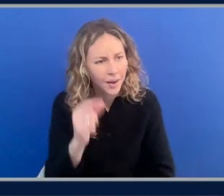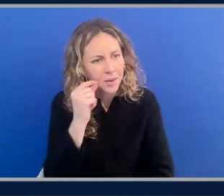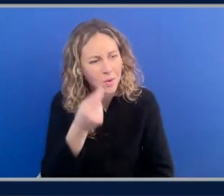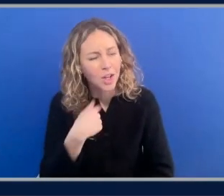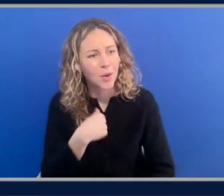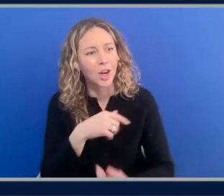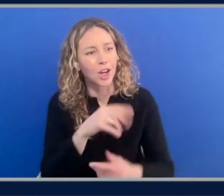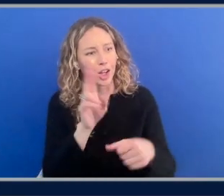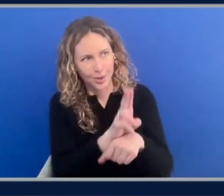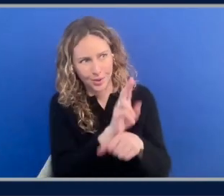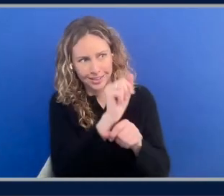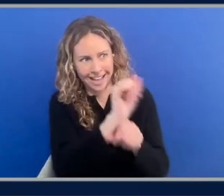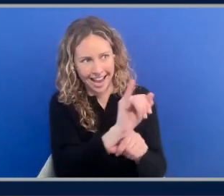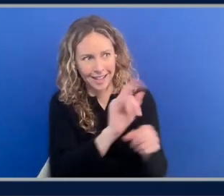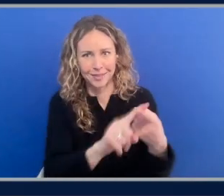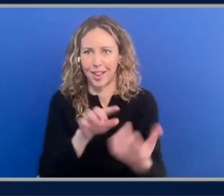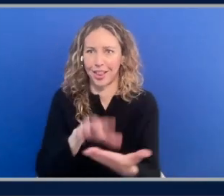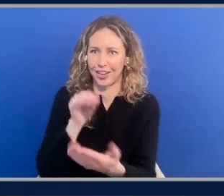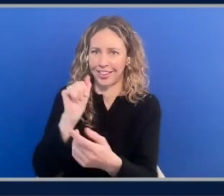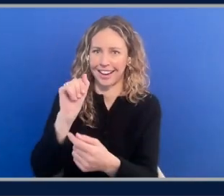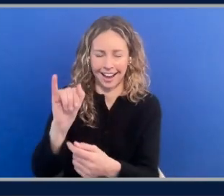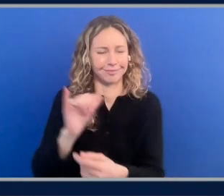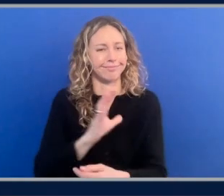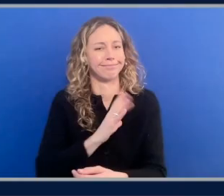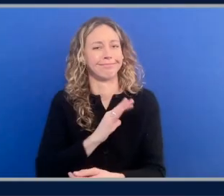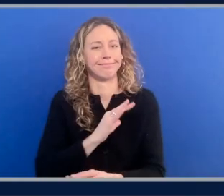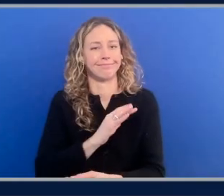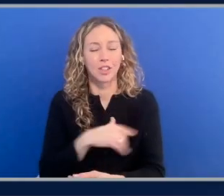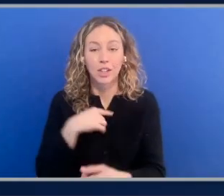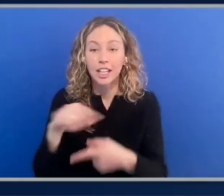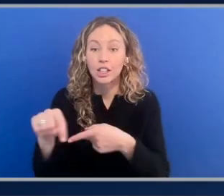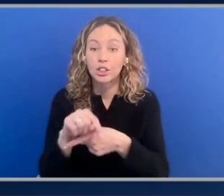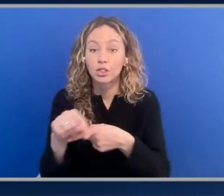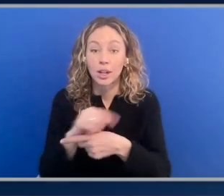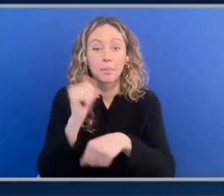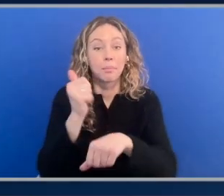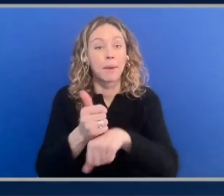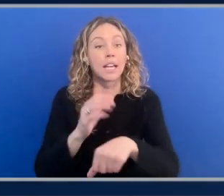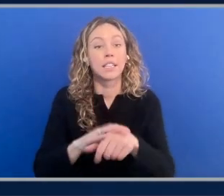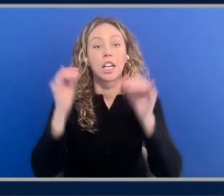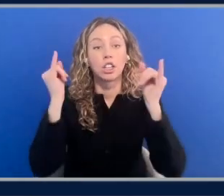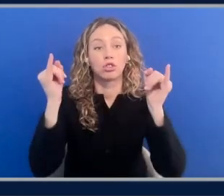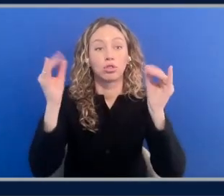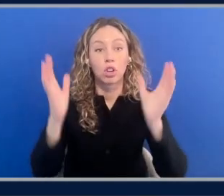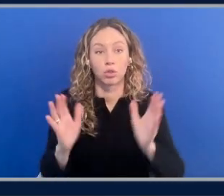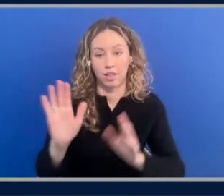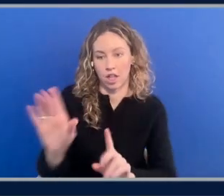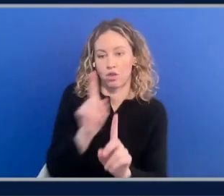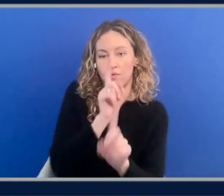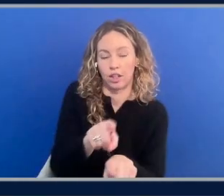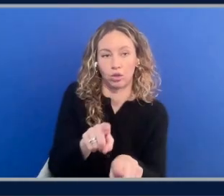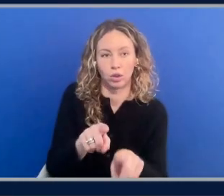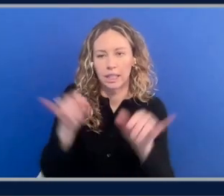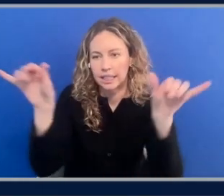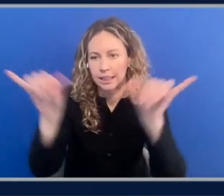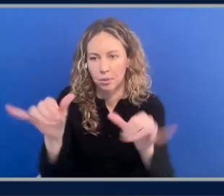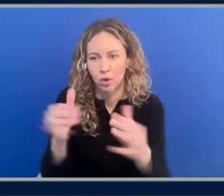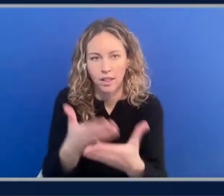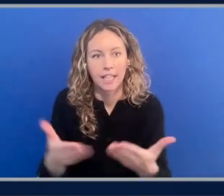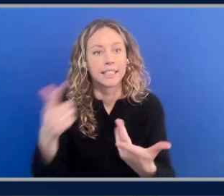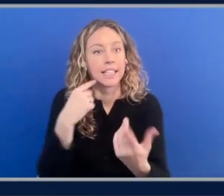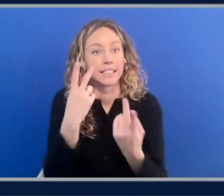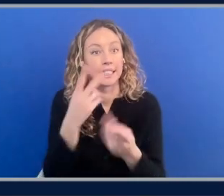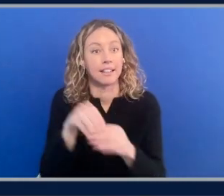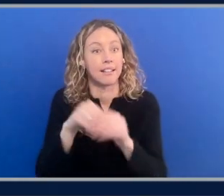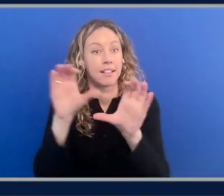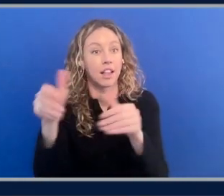AI. Yeah, and it's trained based on instructor answers. Oh. That are similar to questions they see in the classroom. Did you submit data